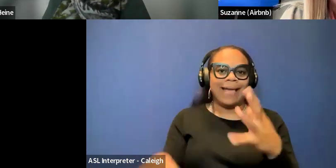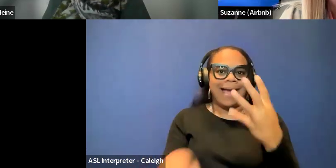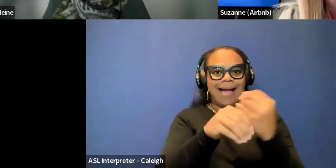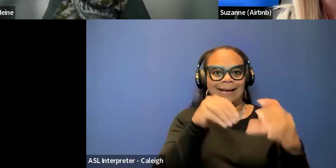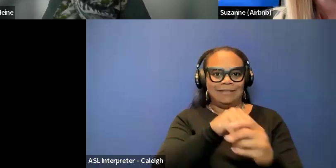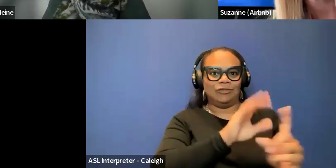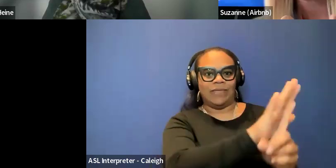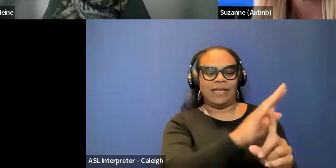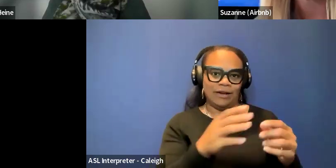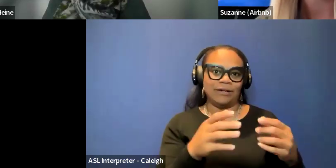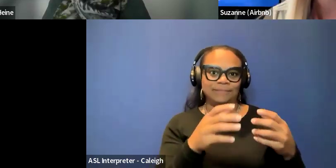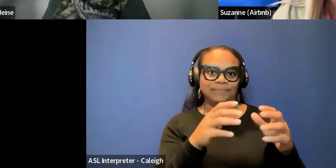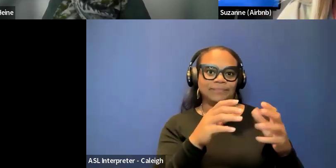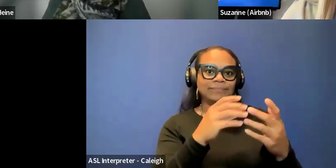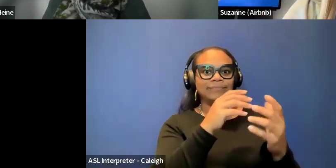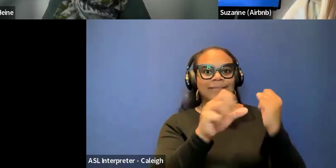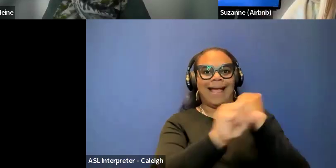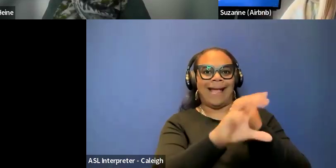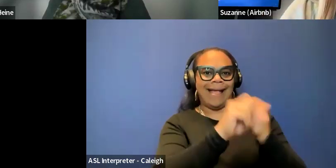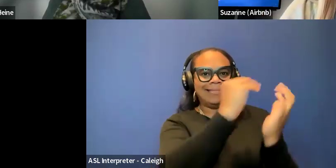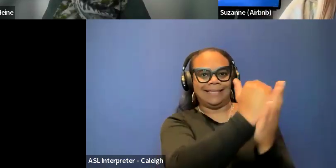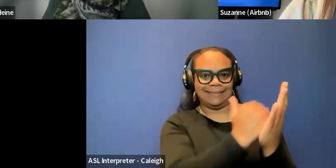listing, the Airbnb listing.